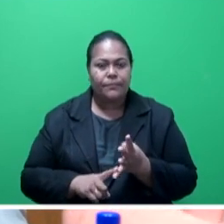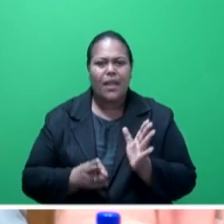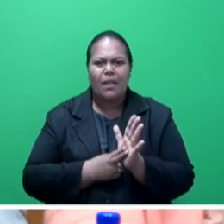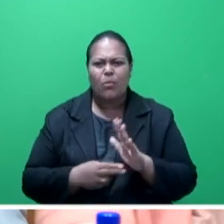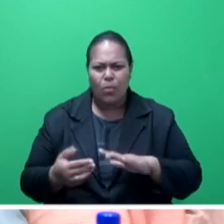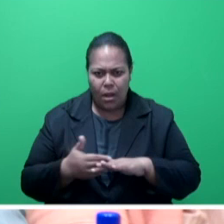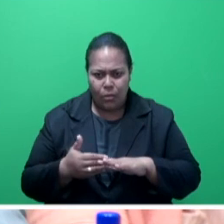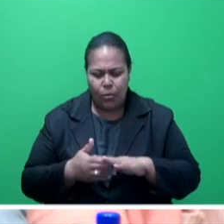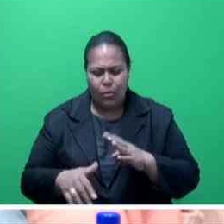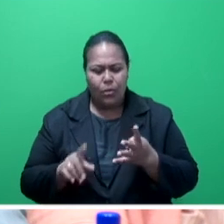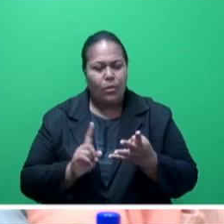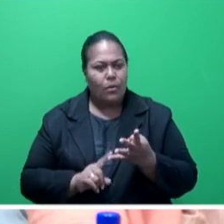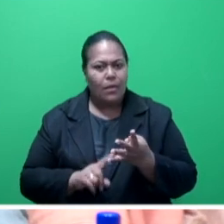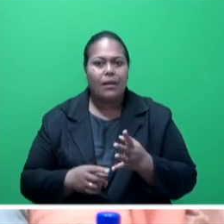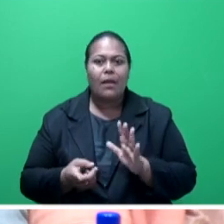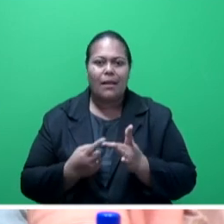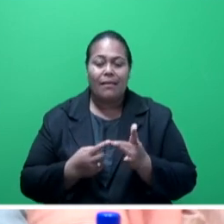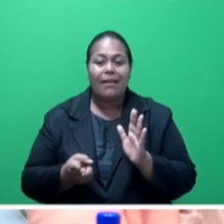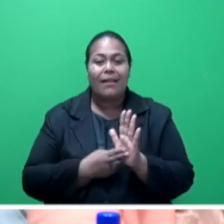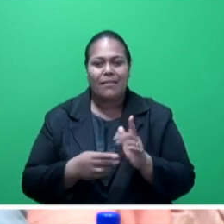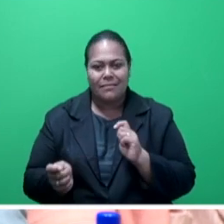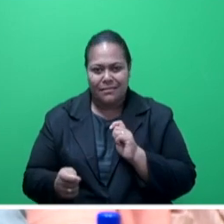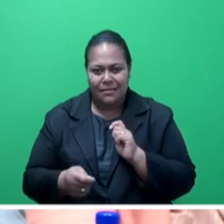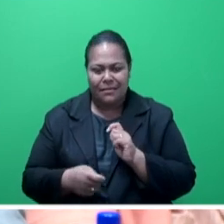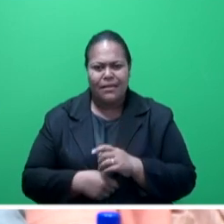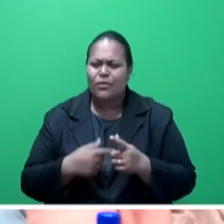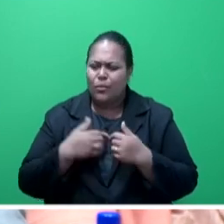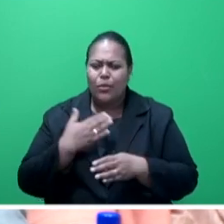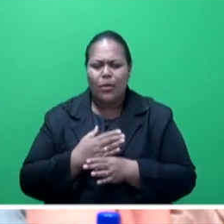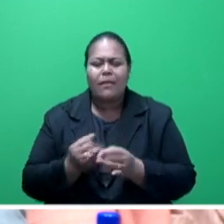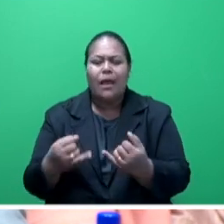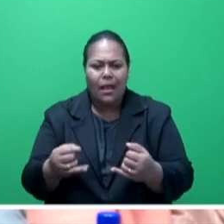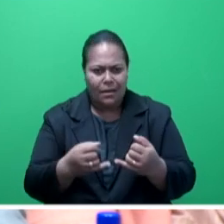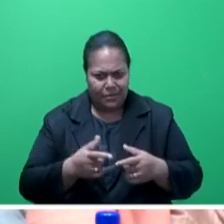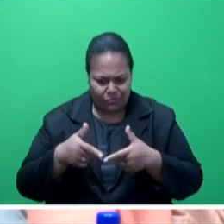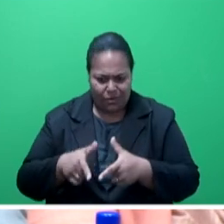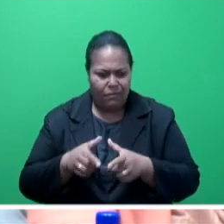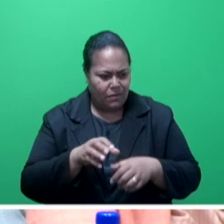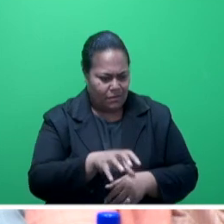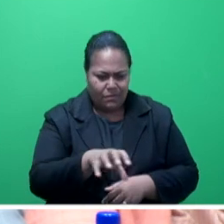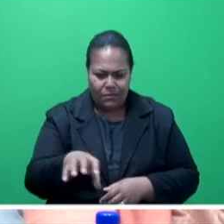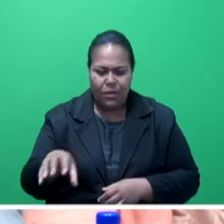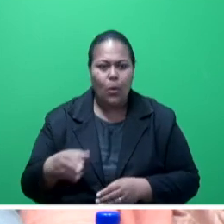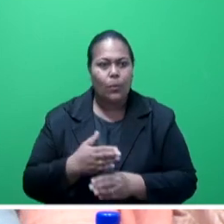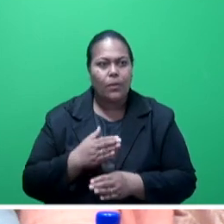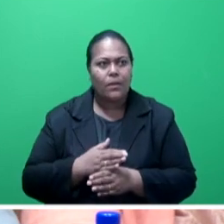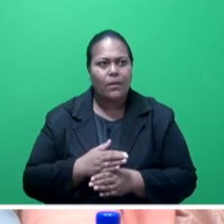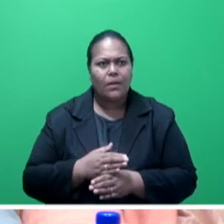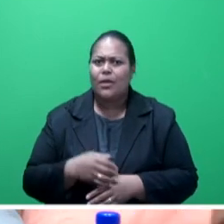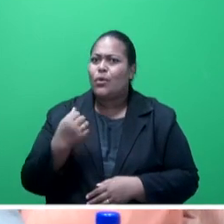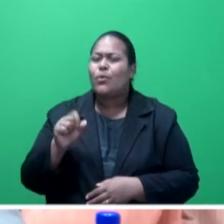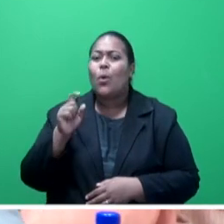and 1 megaliter plant for Wunindawa. And we're also doing work on the islands. Right now, there's now water on Moturiki that